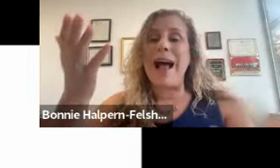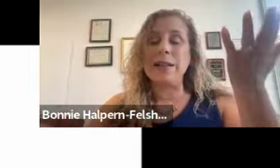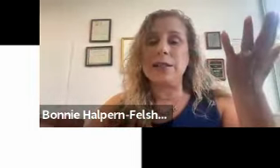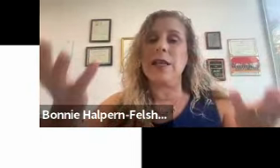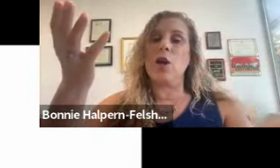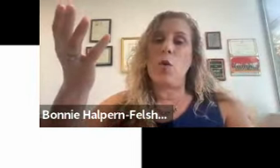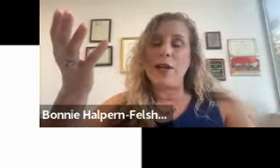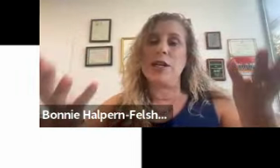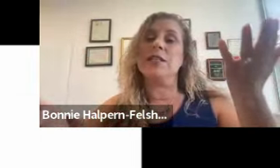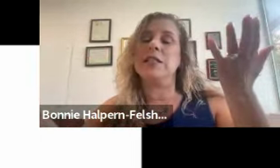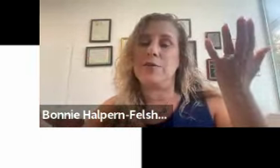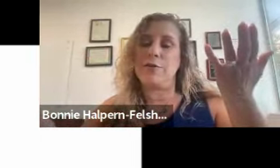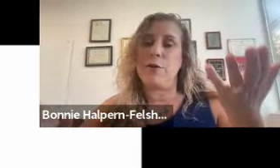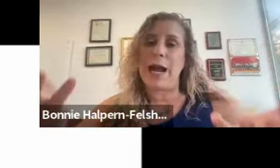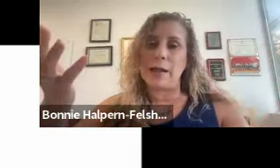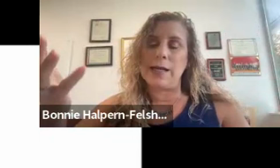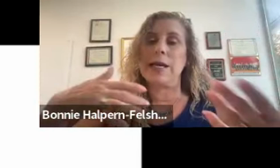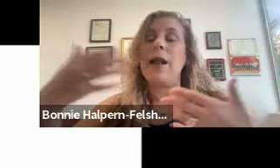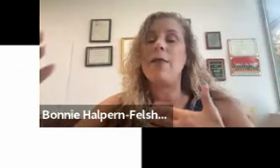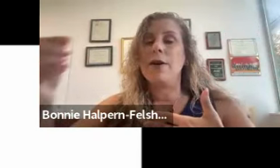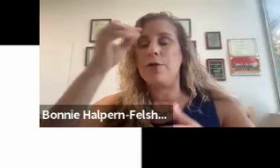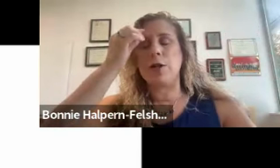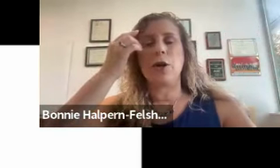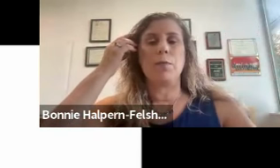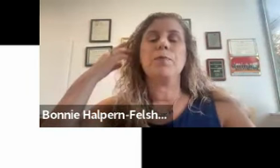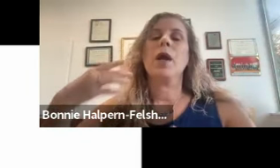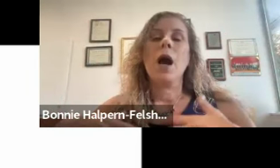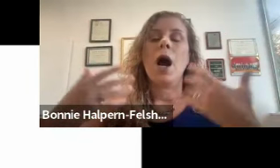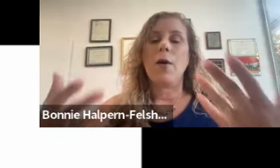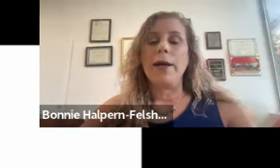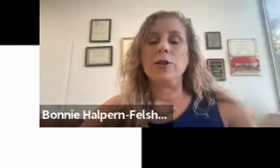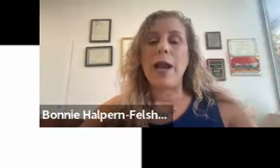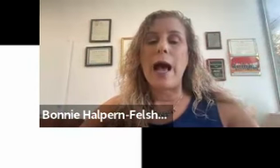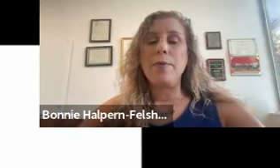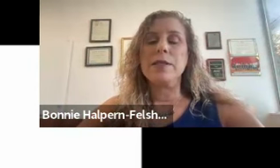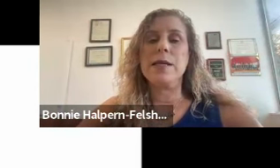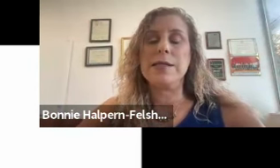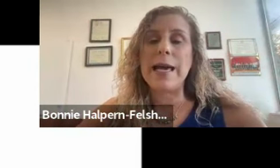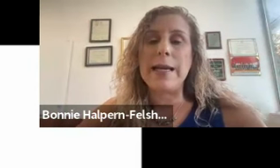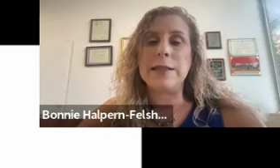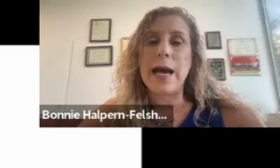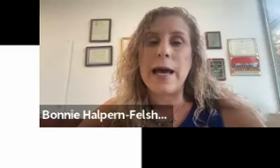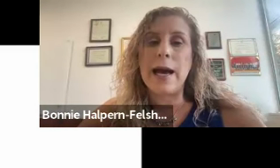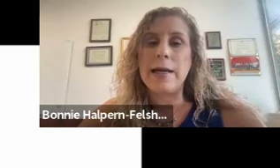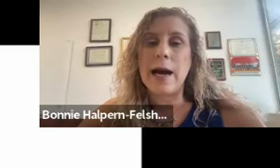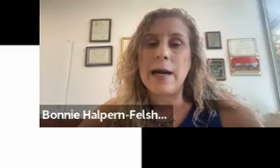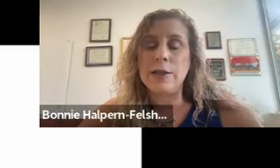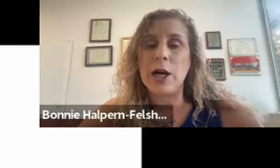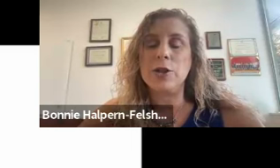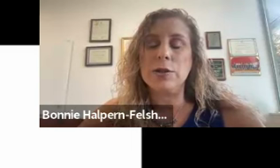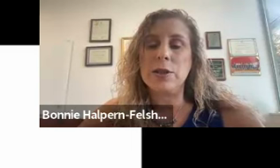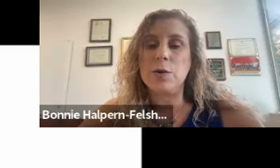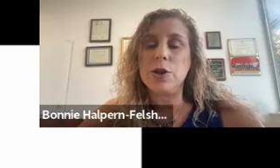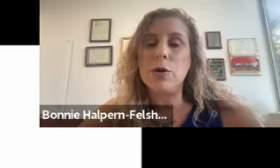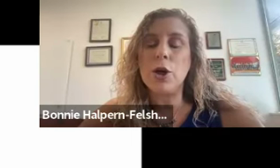The balance in the equation is different for an adolescent than for an adult. All right, so what happens is then as